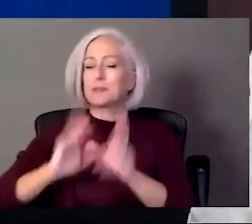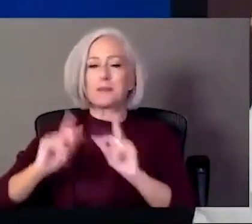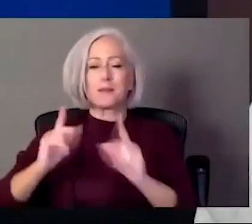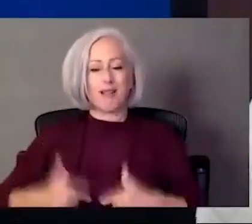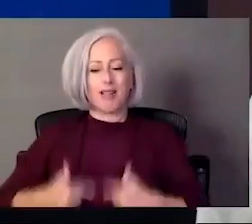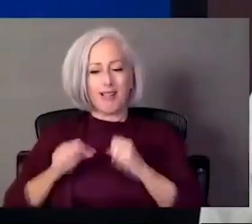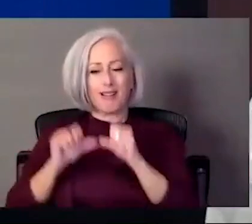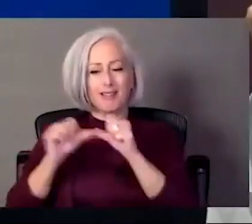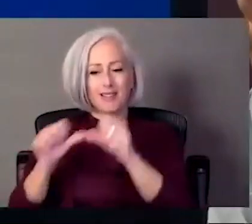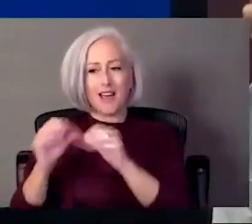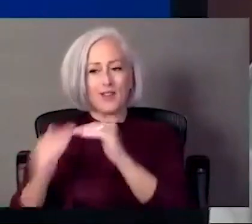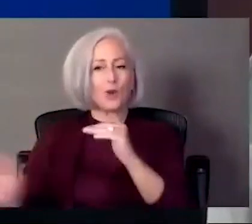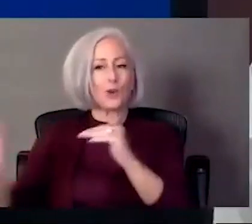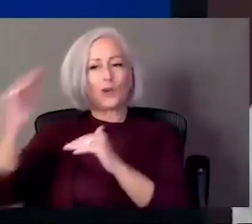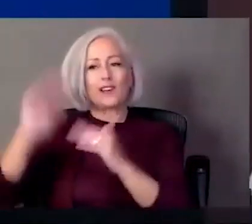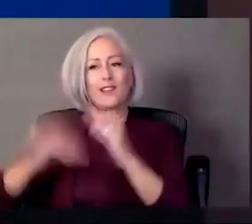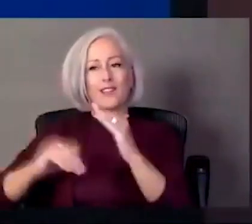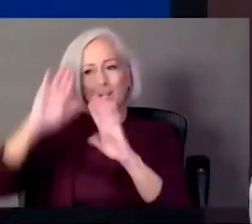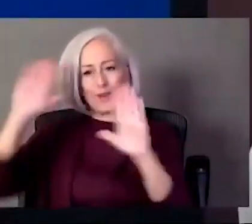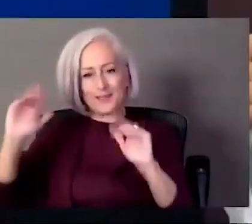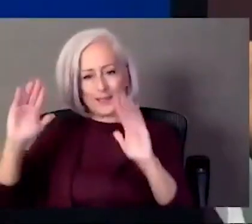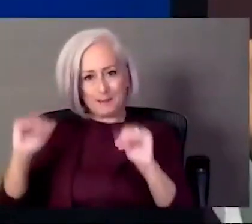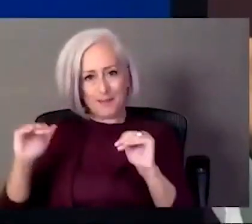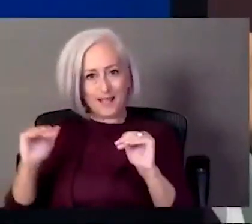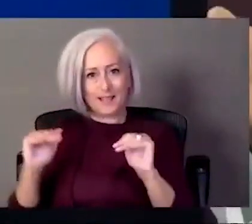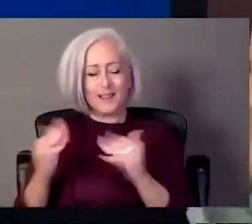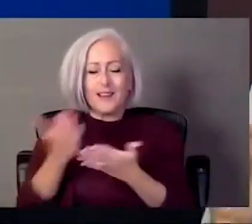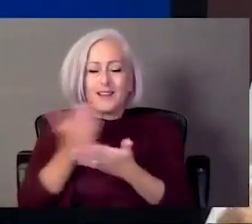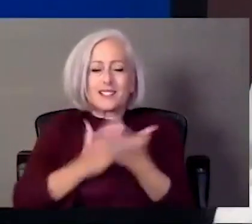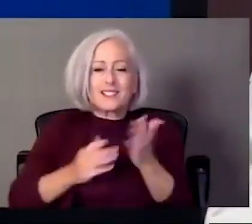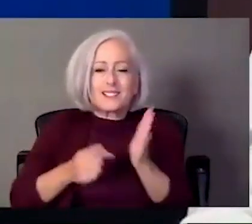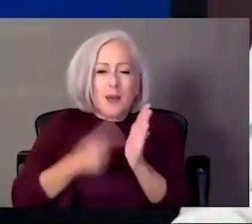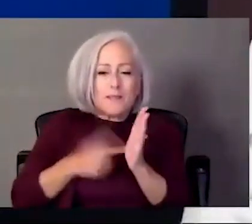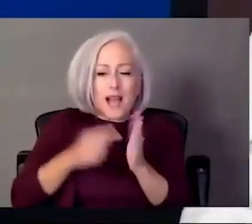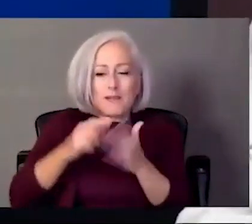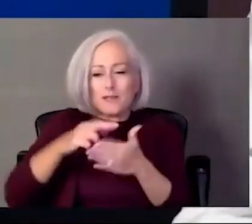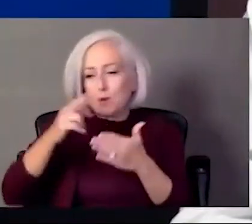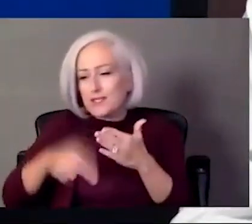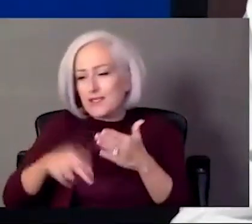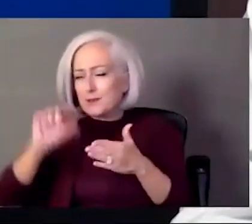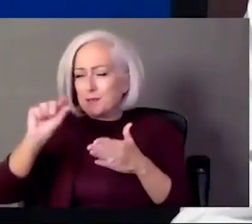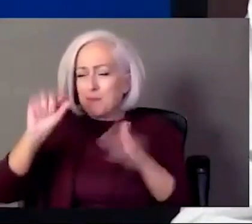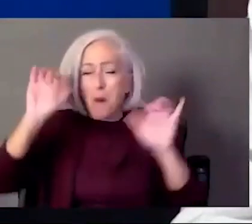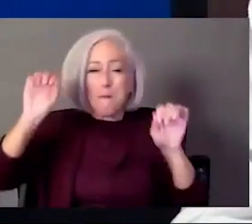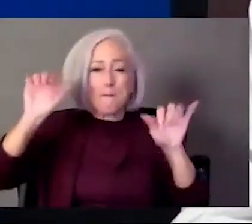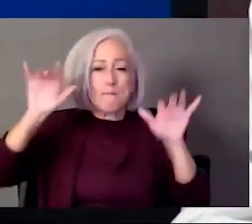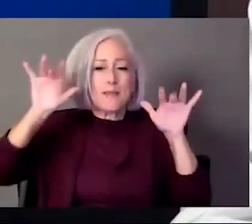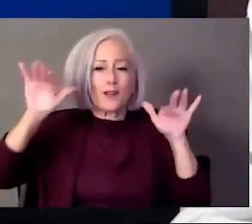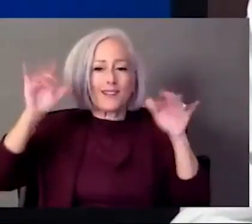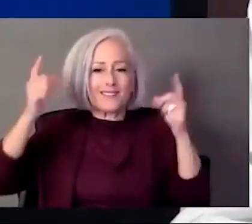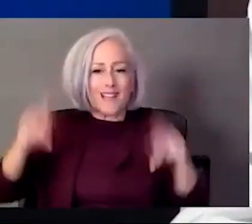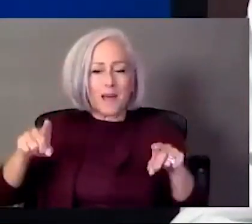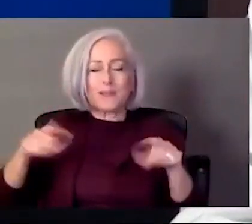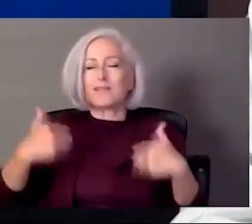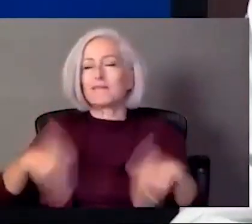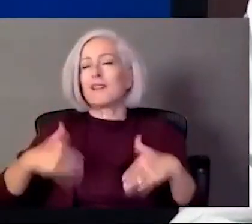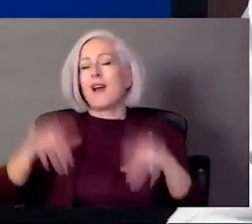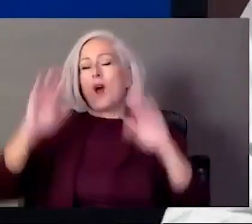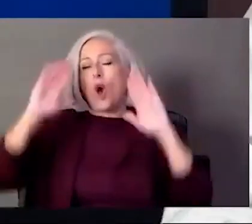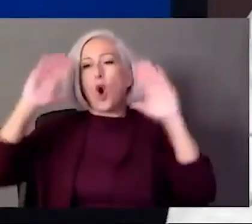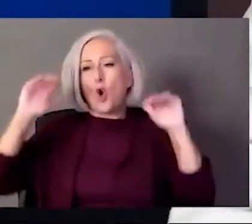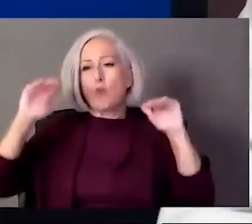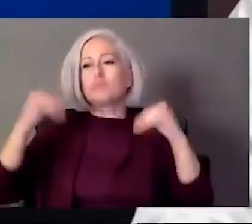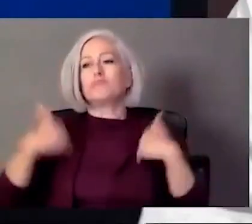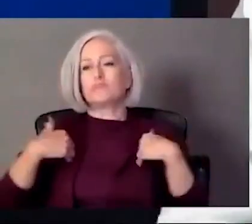it results in such these multitudes of small miracles that you see in patients because hope is so powerful. But hope needs an